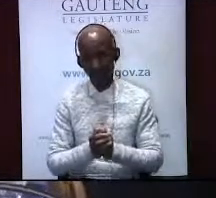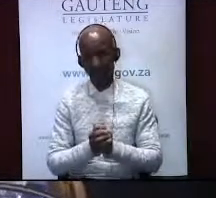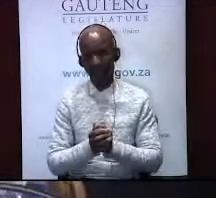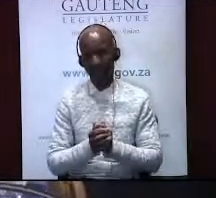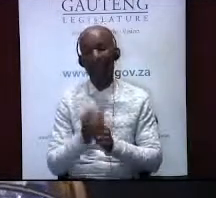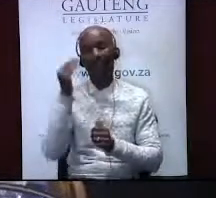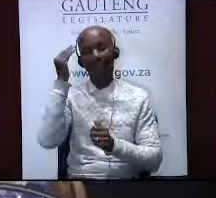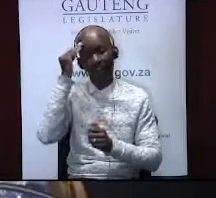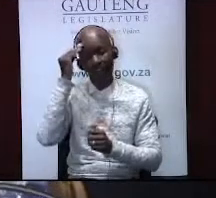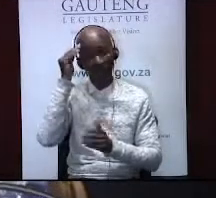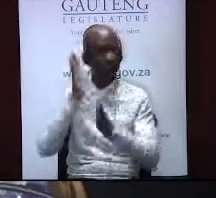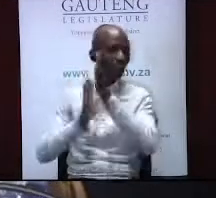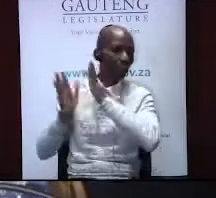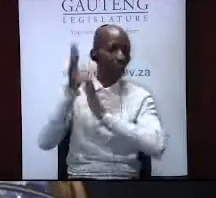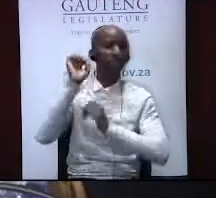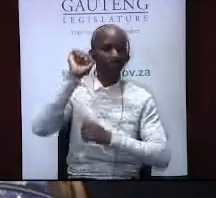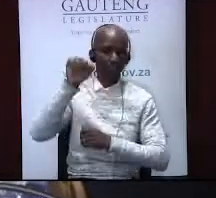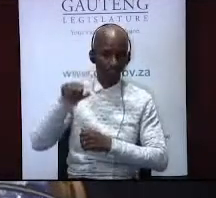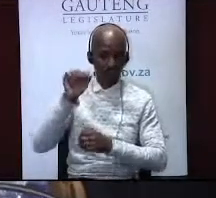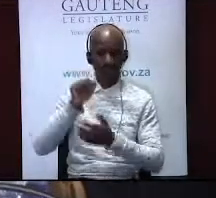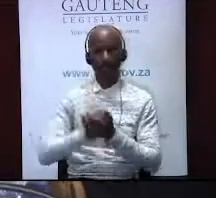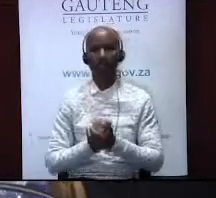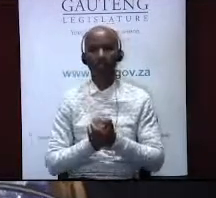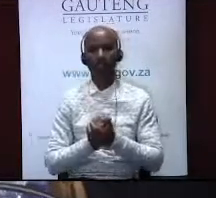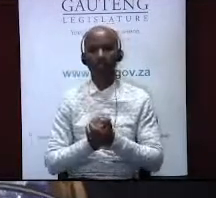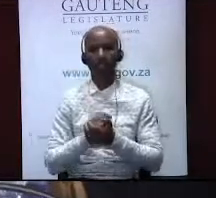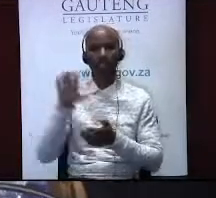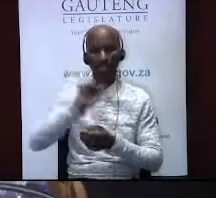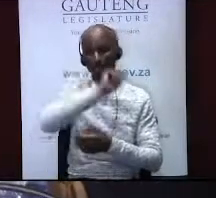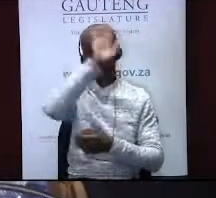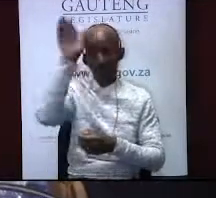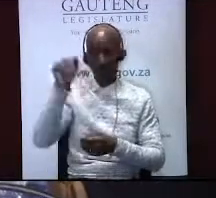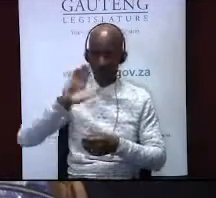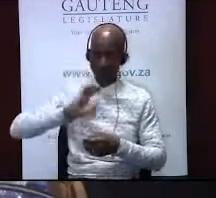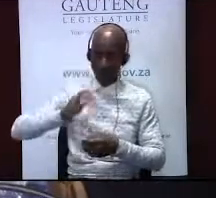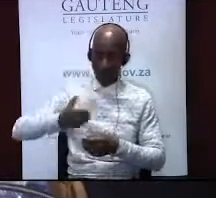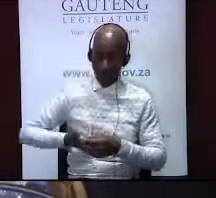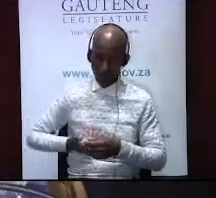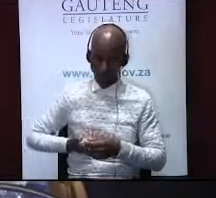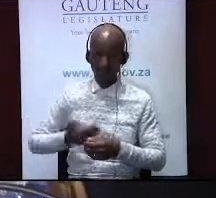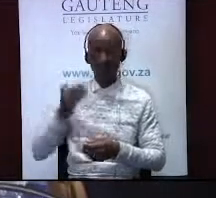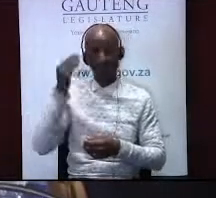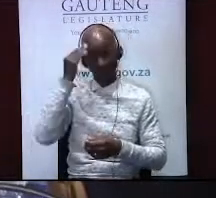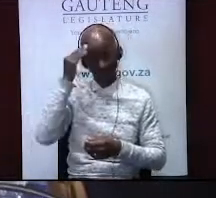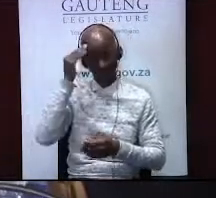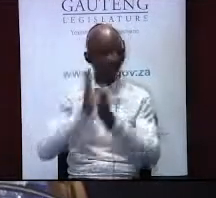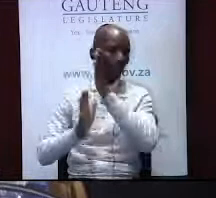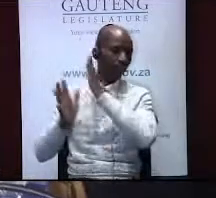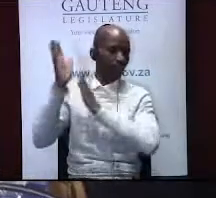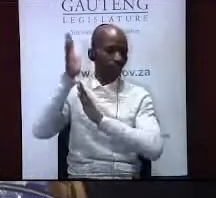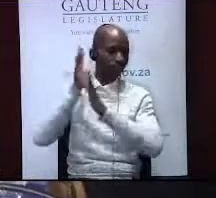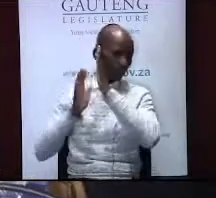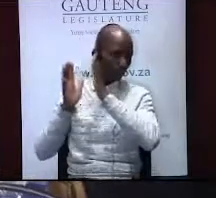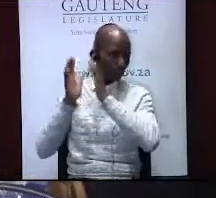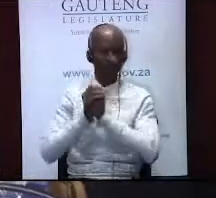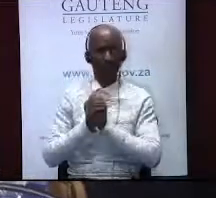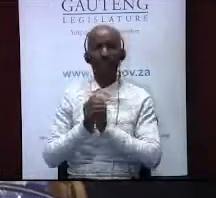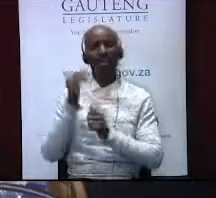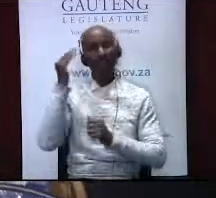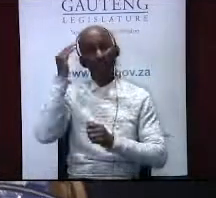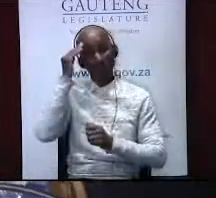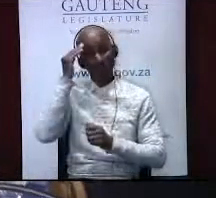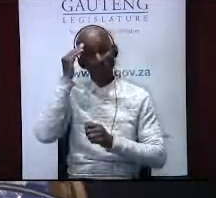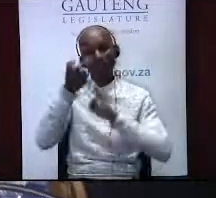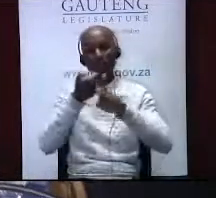They knew their history. South African women know their history. You know where